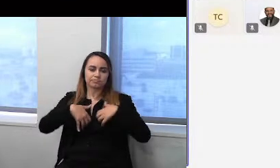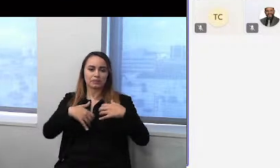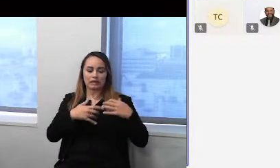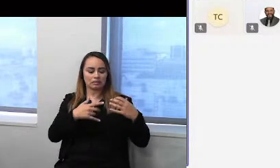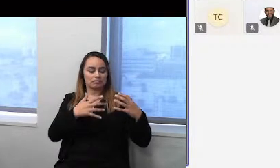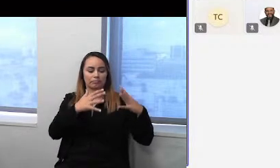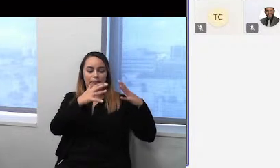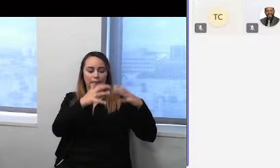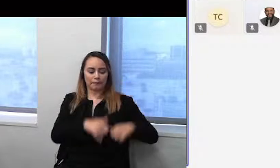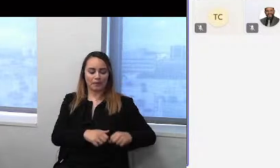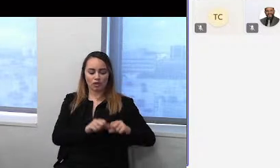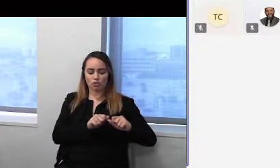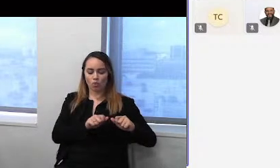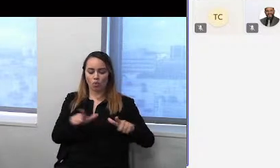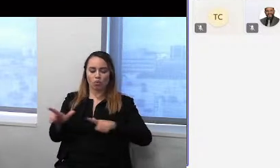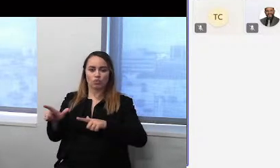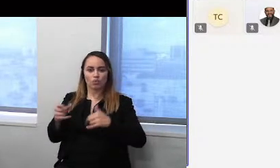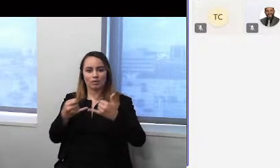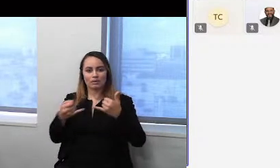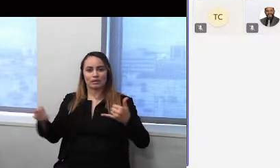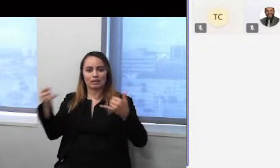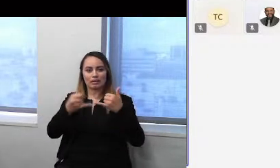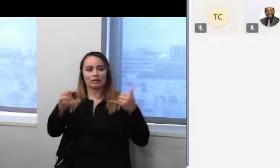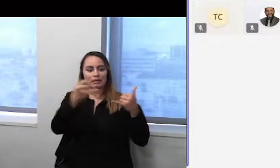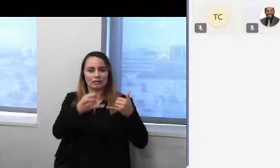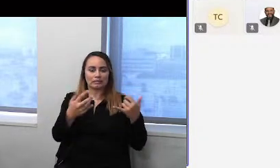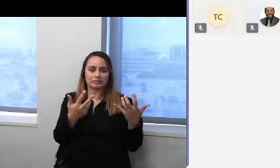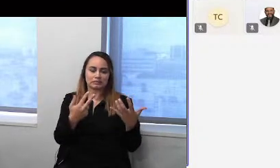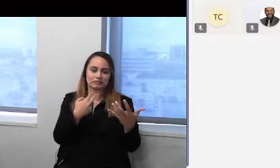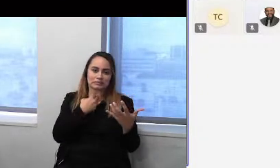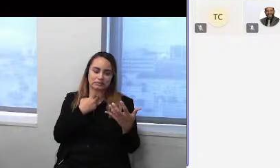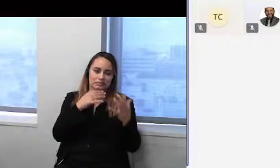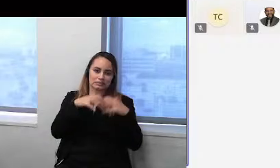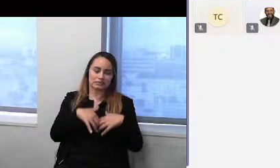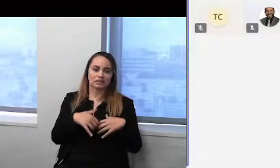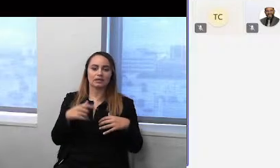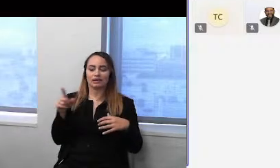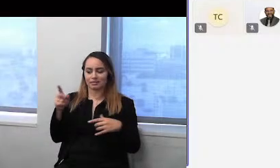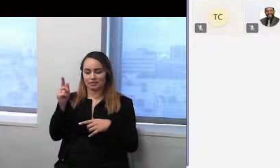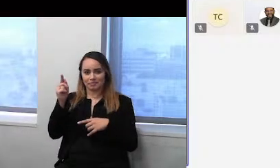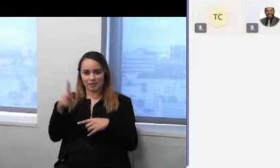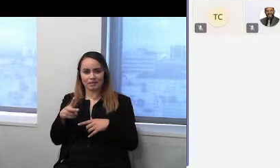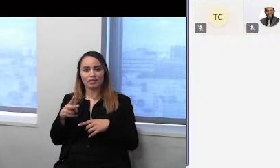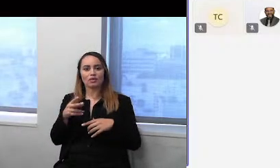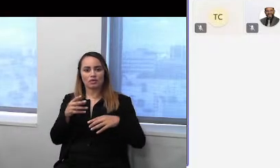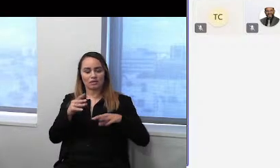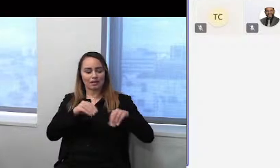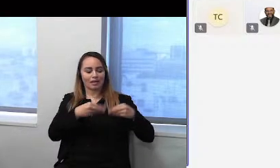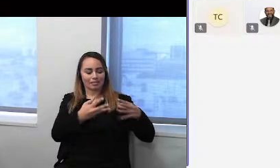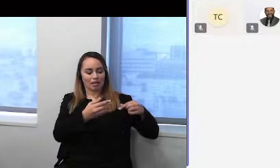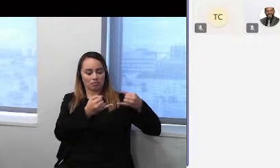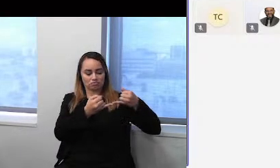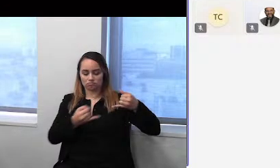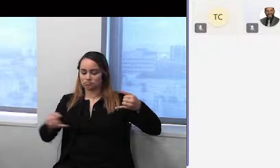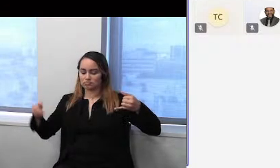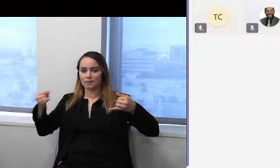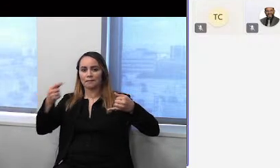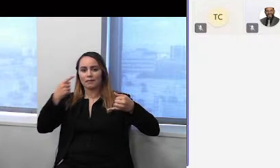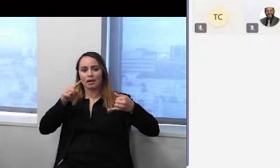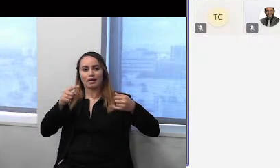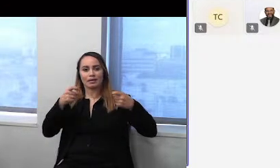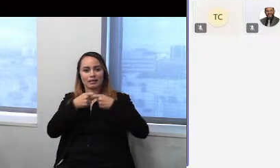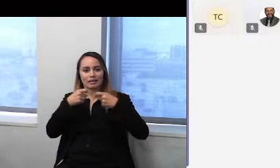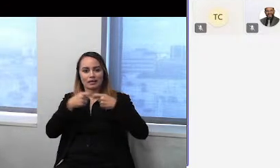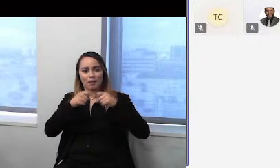it's providing different paths for the energy to either come in or go out of the substation. That is correct.